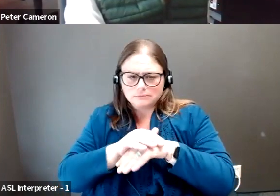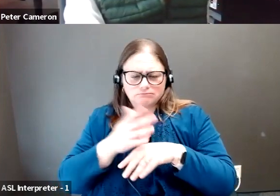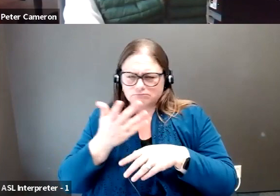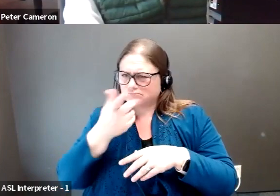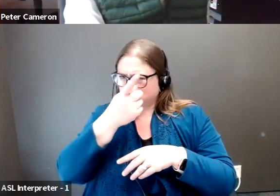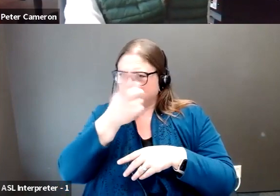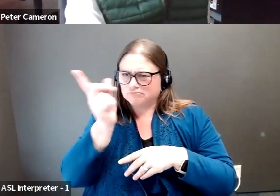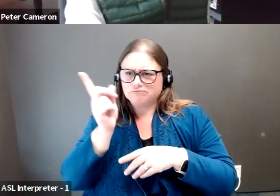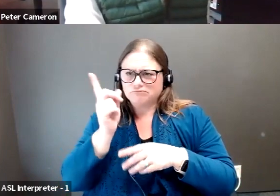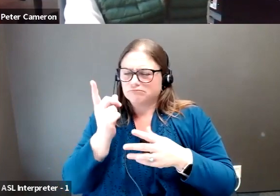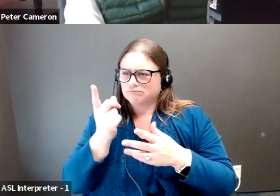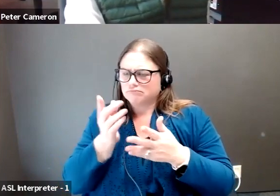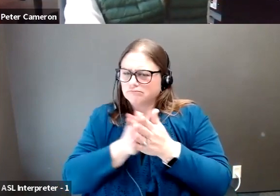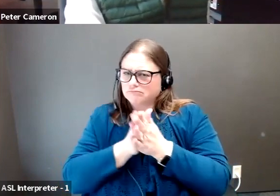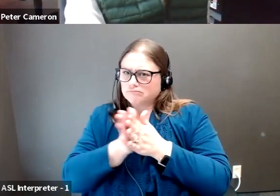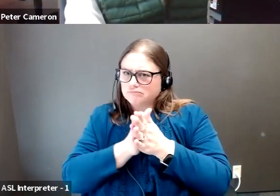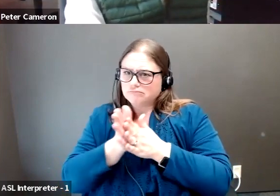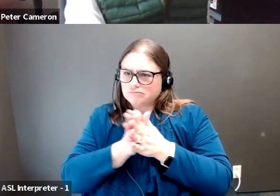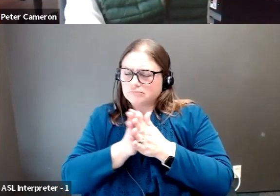multi-stakeholder worker